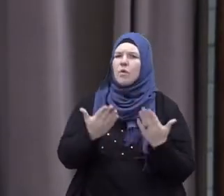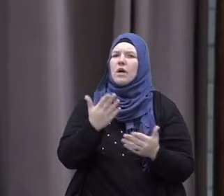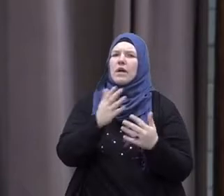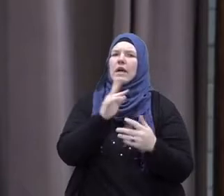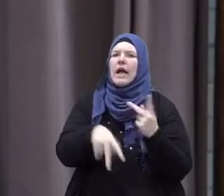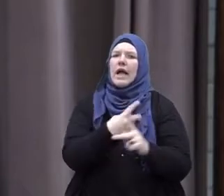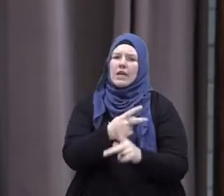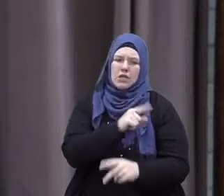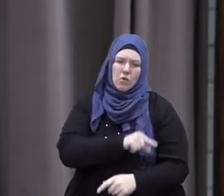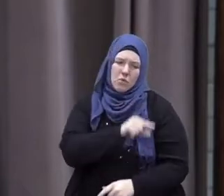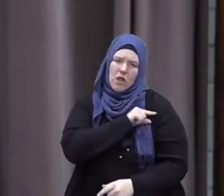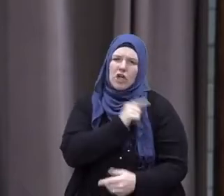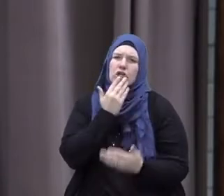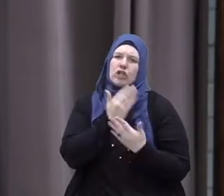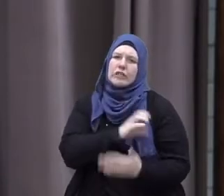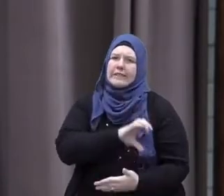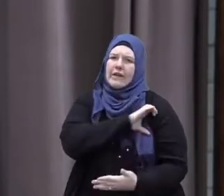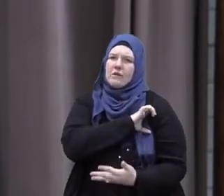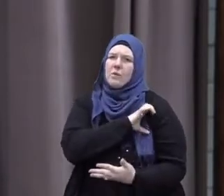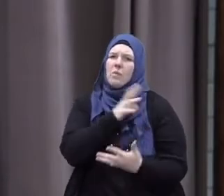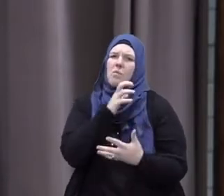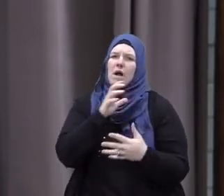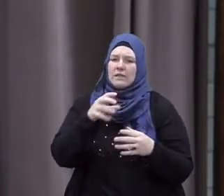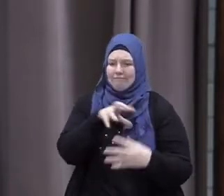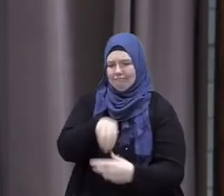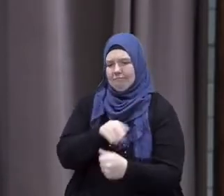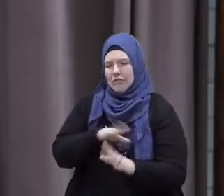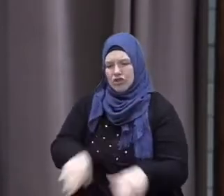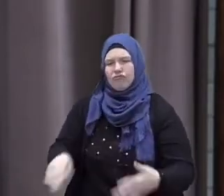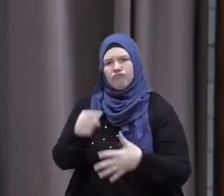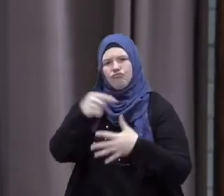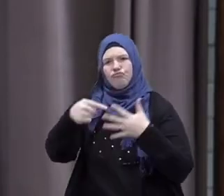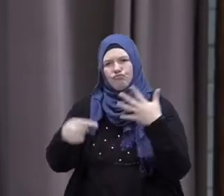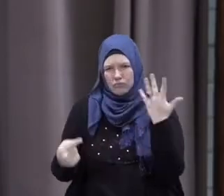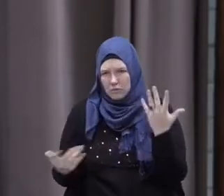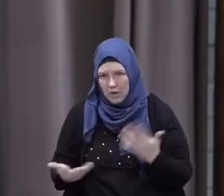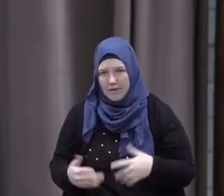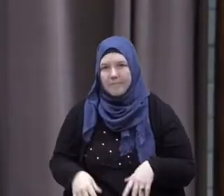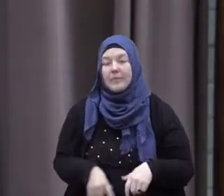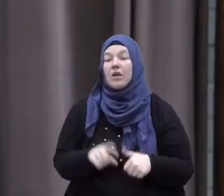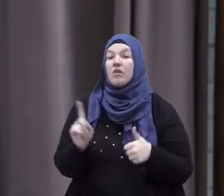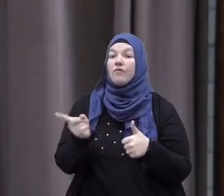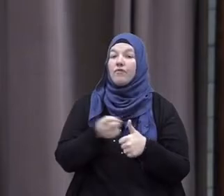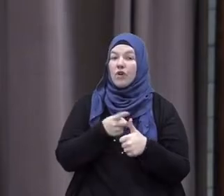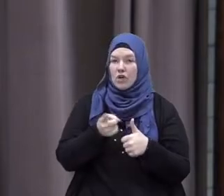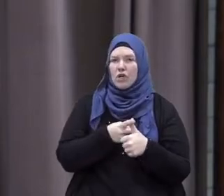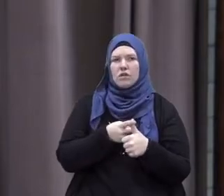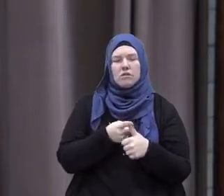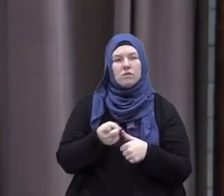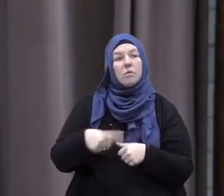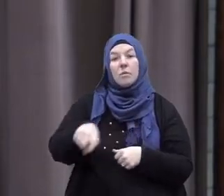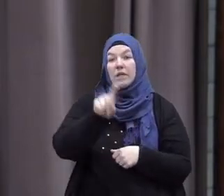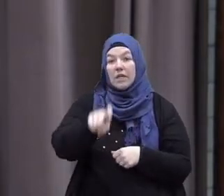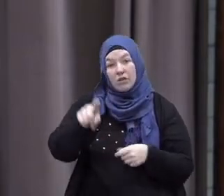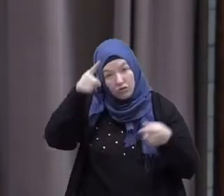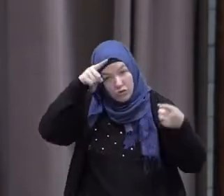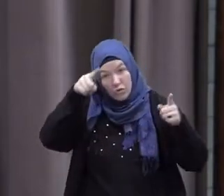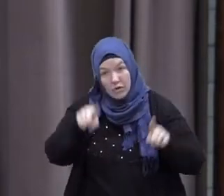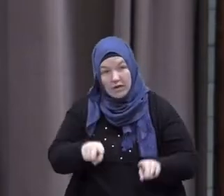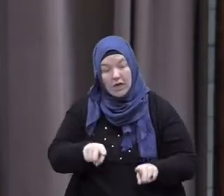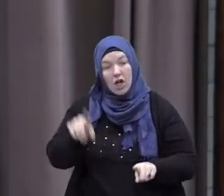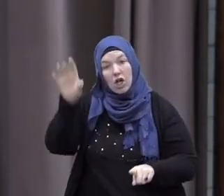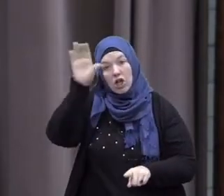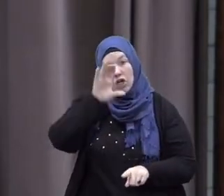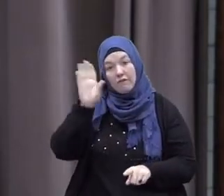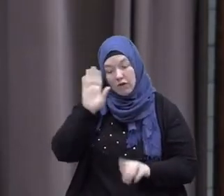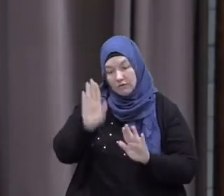people had that we want to have in our children. First, let us agree that by looking for